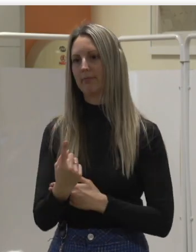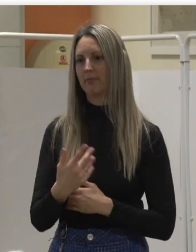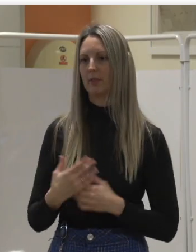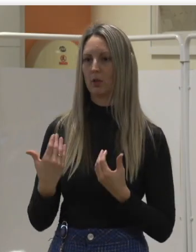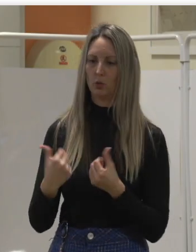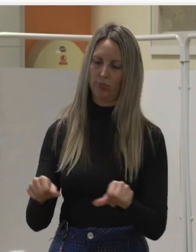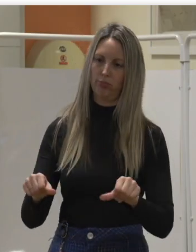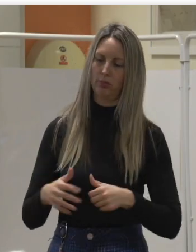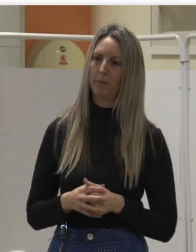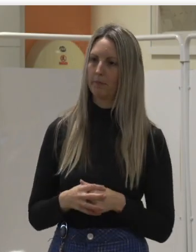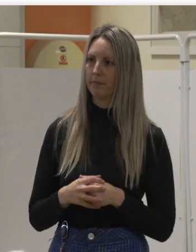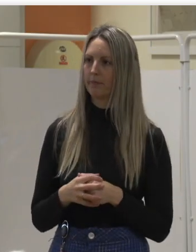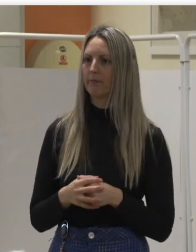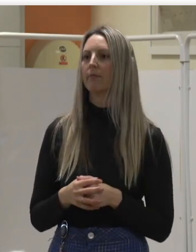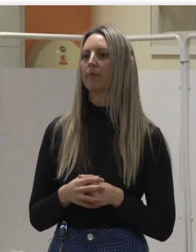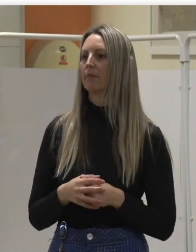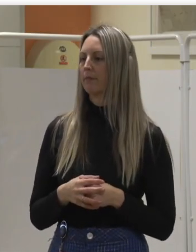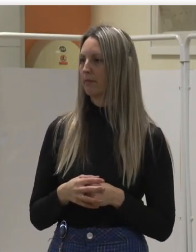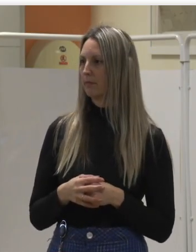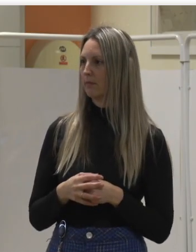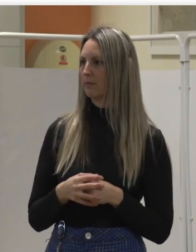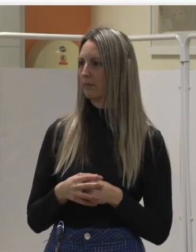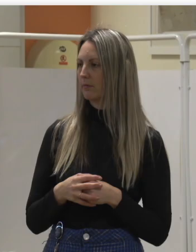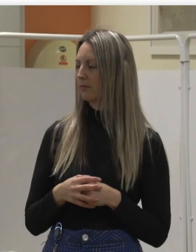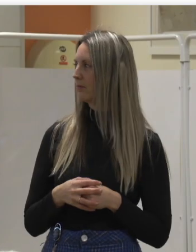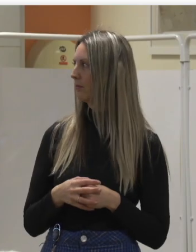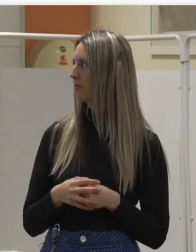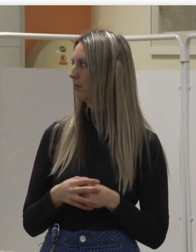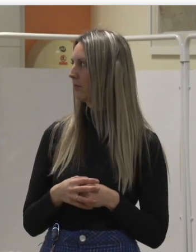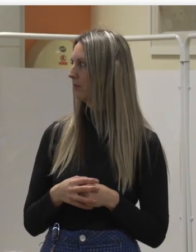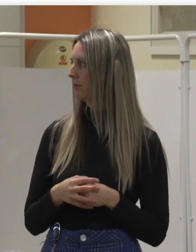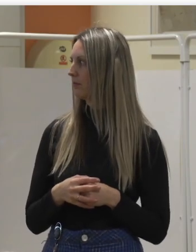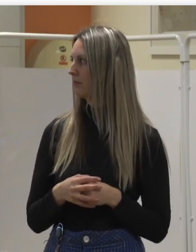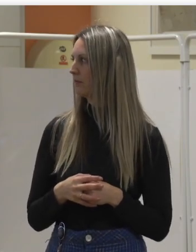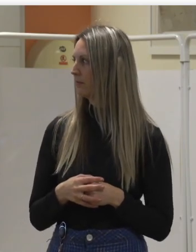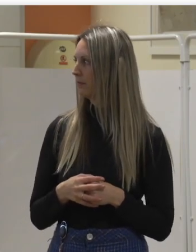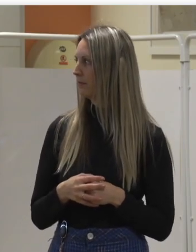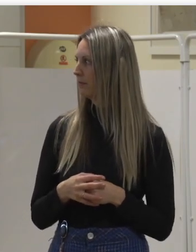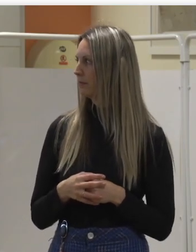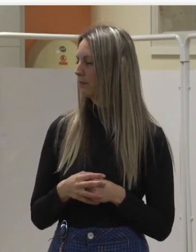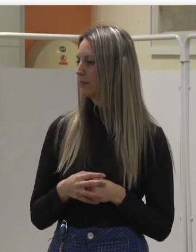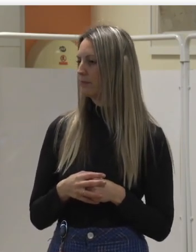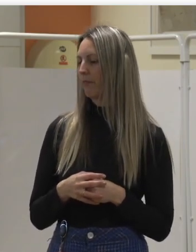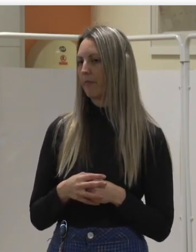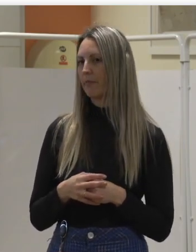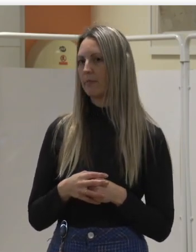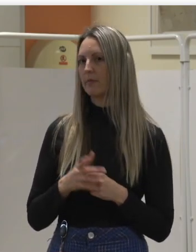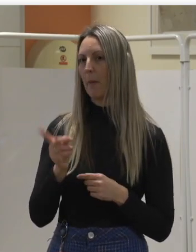enough response, shut it down. So that's what should normally happen. So what happens in the people